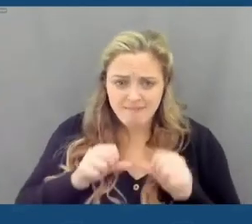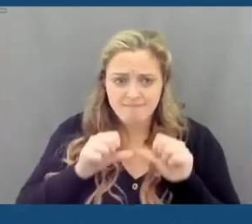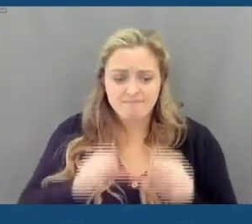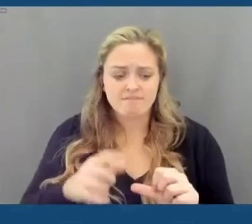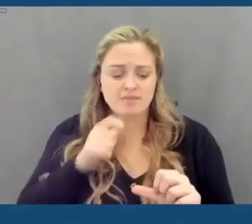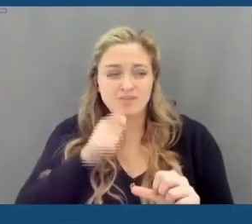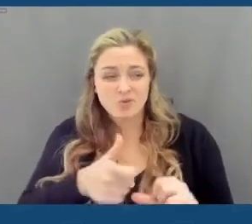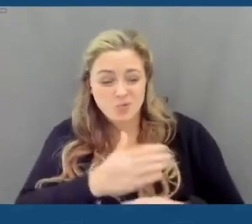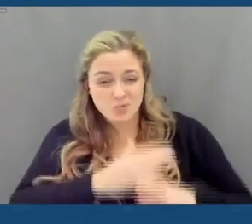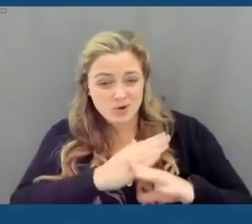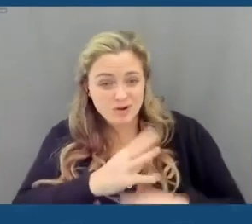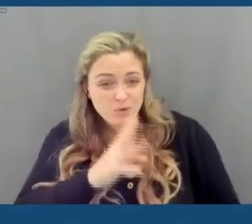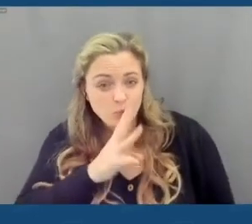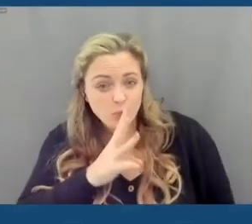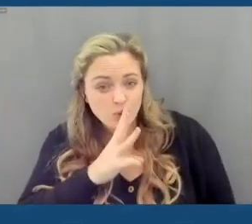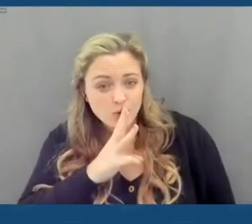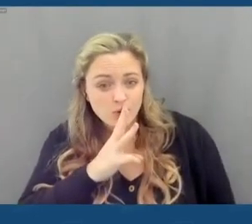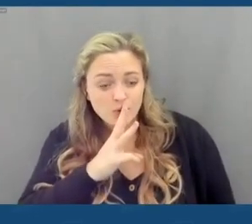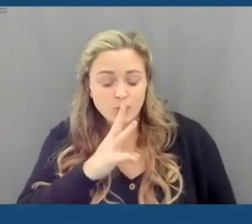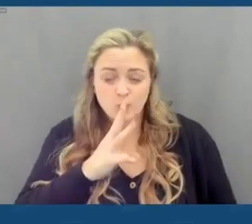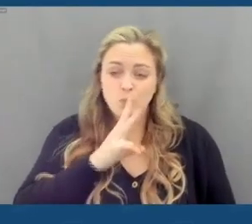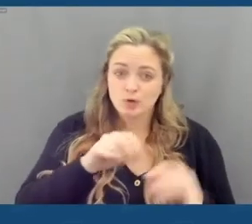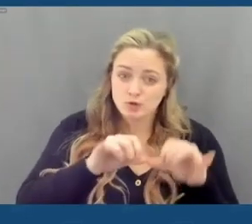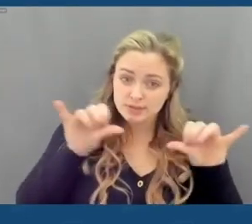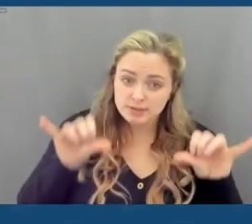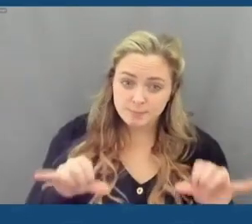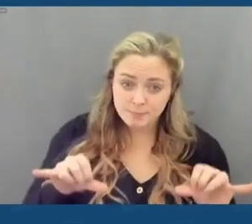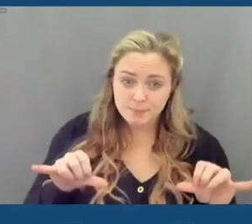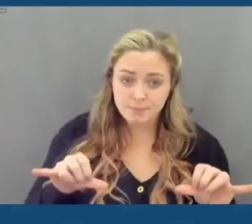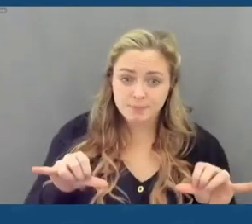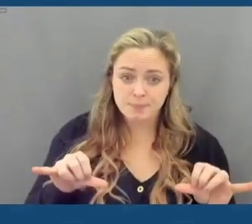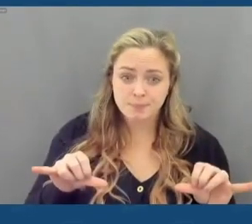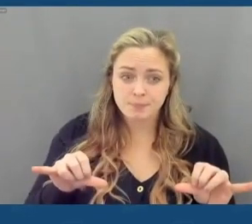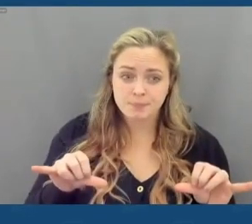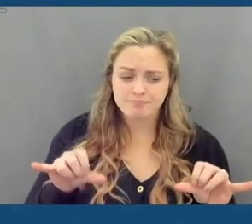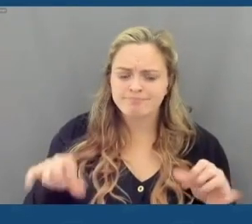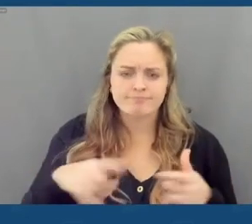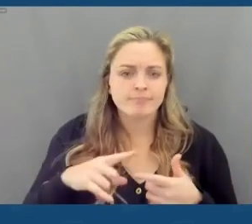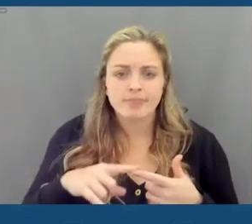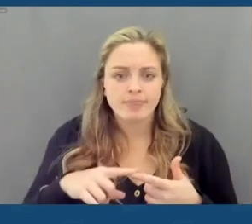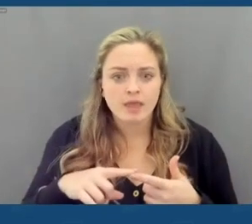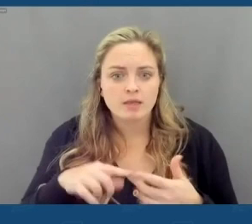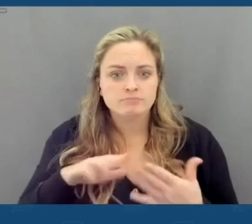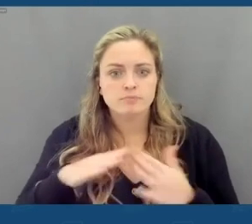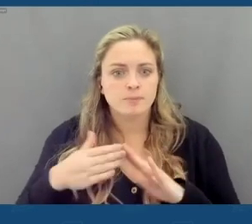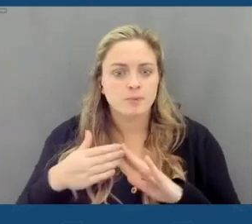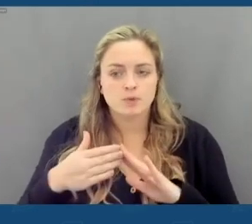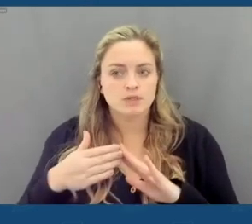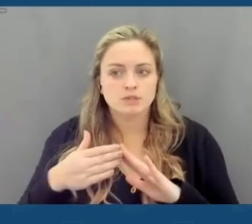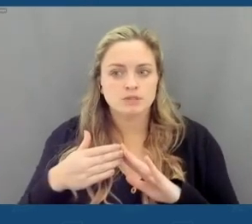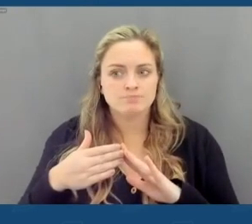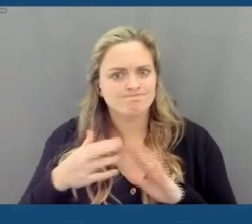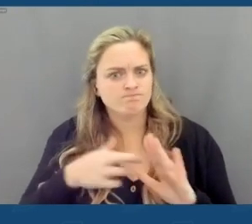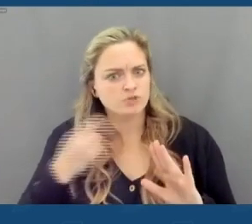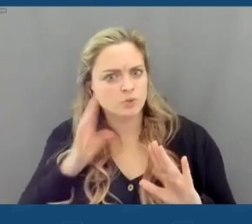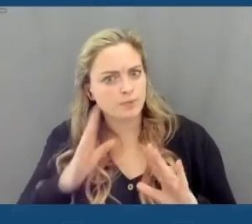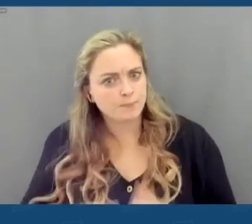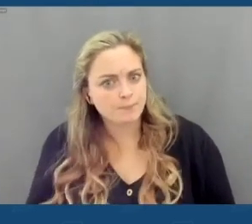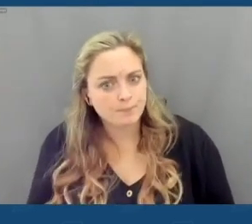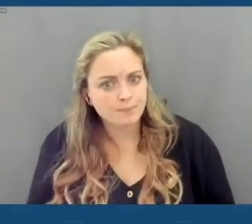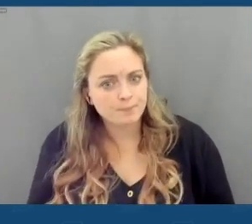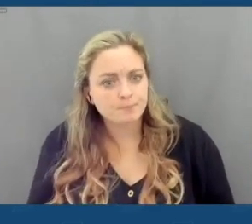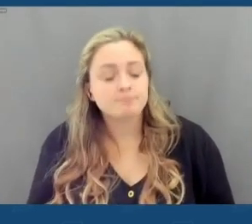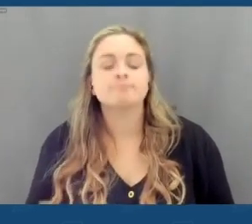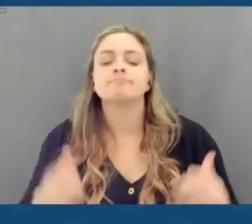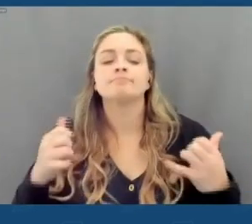our water systems, then we're putting our communities at risk. So today I'm